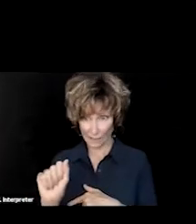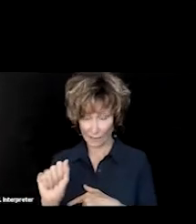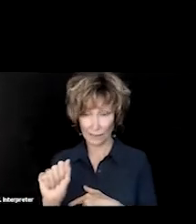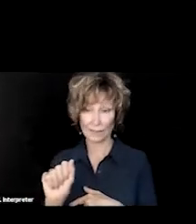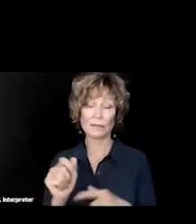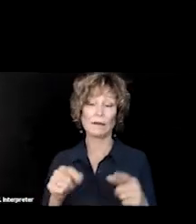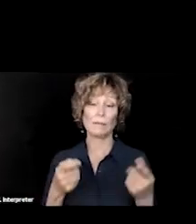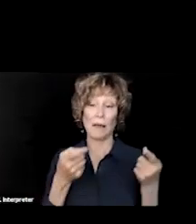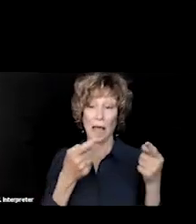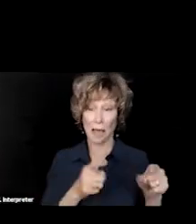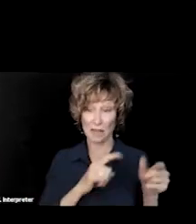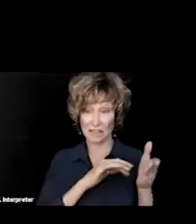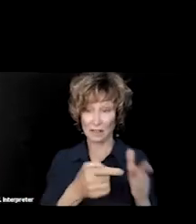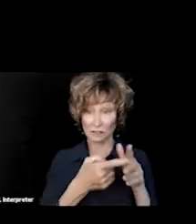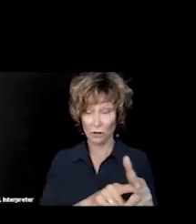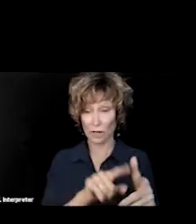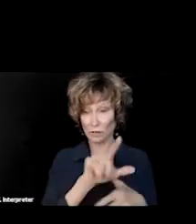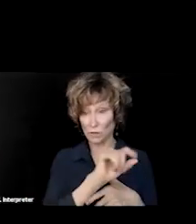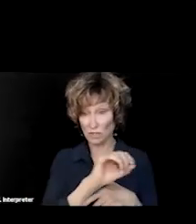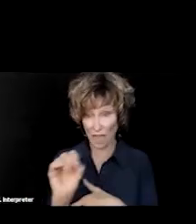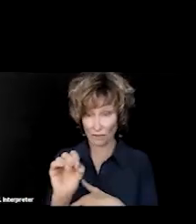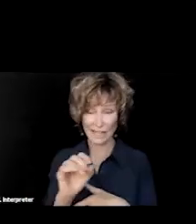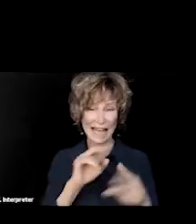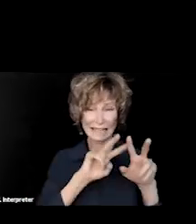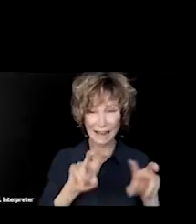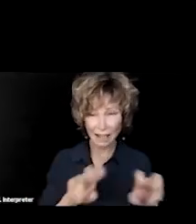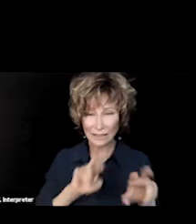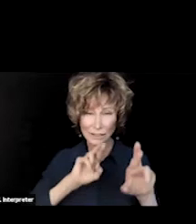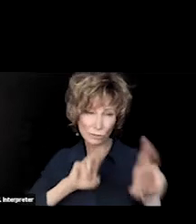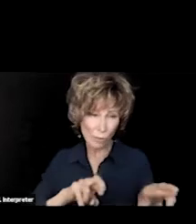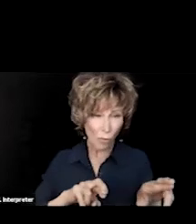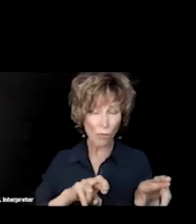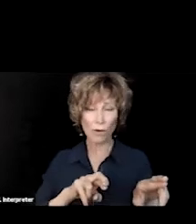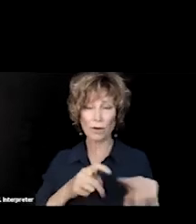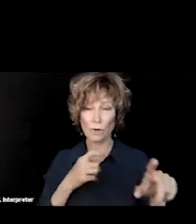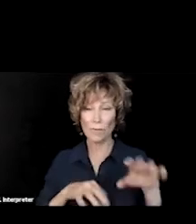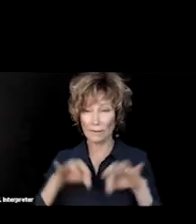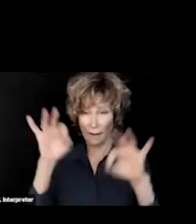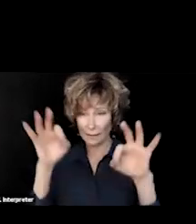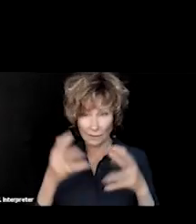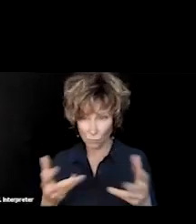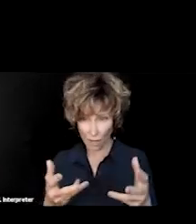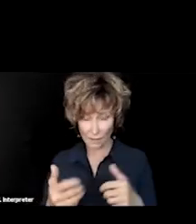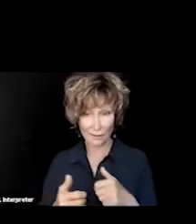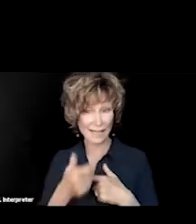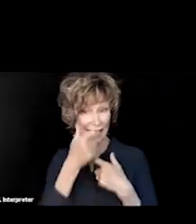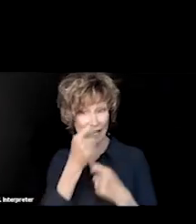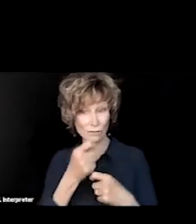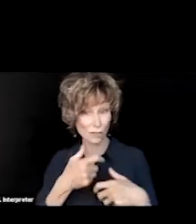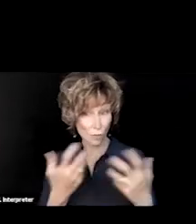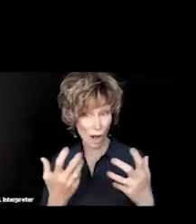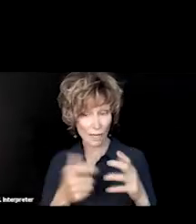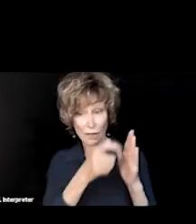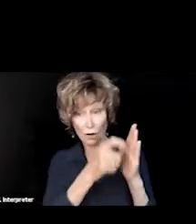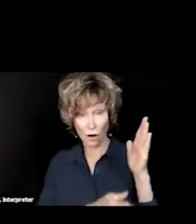study began. There have been lots of analysis and reports generated by the findings. I'm most interested in the article